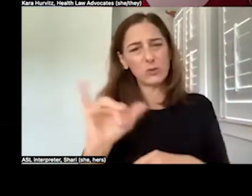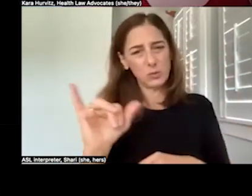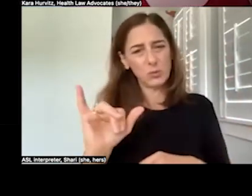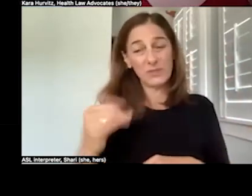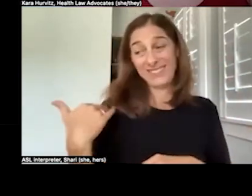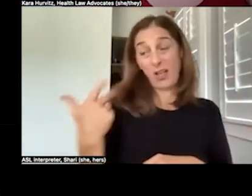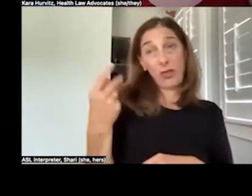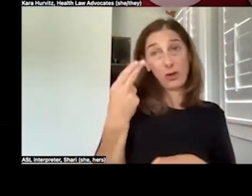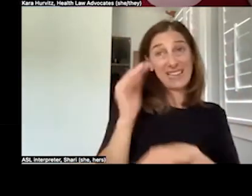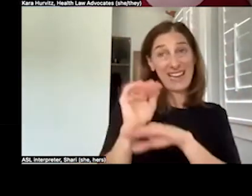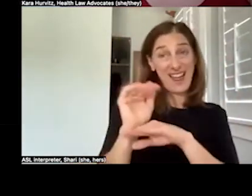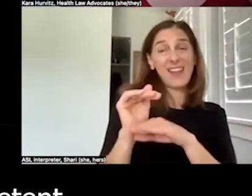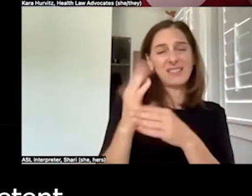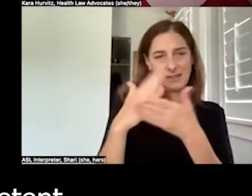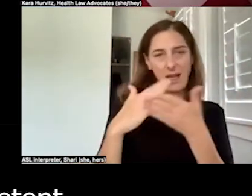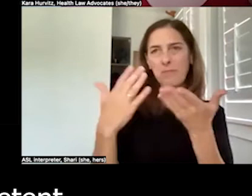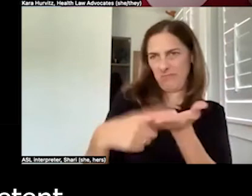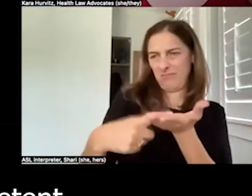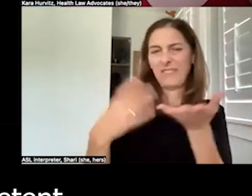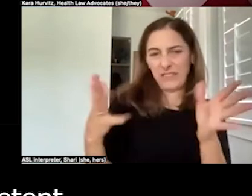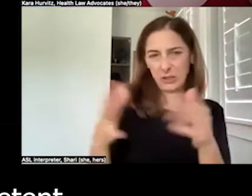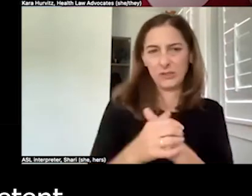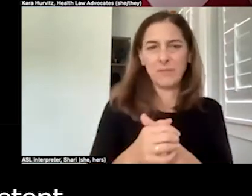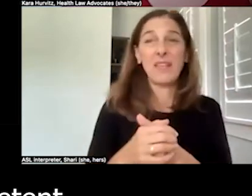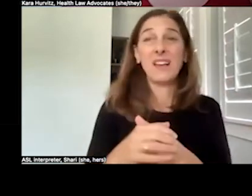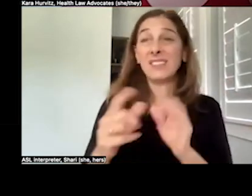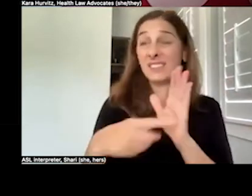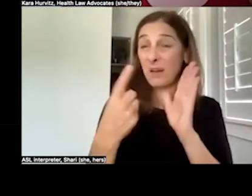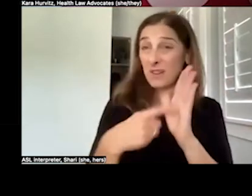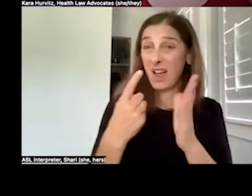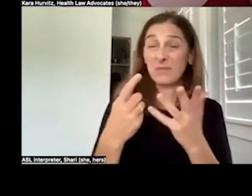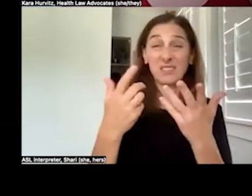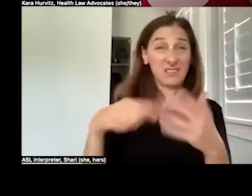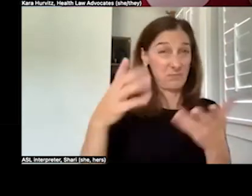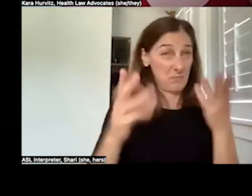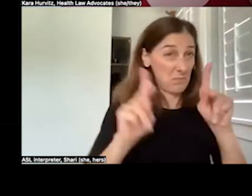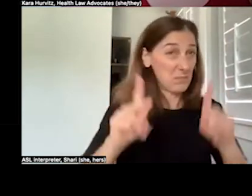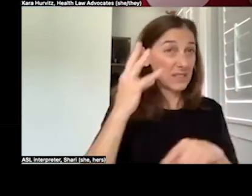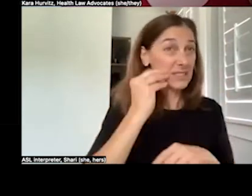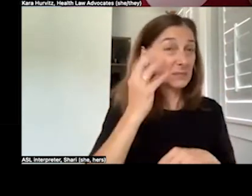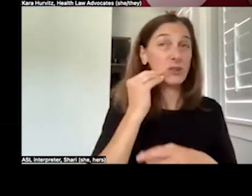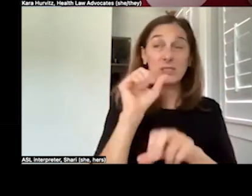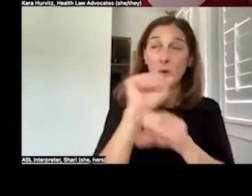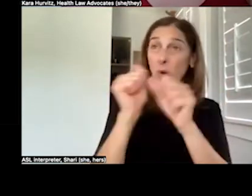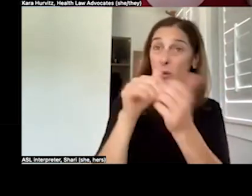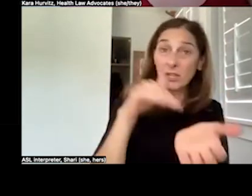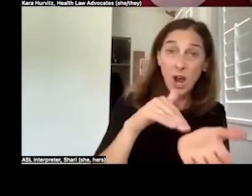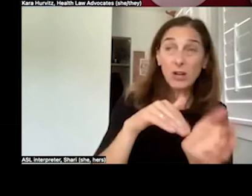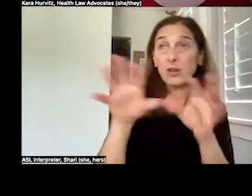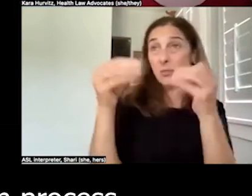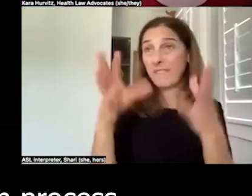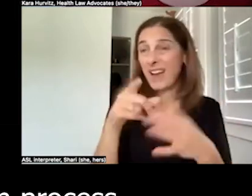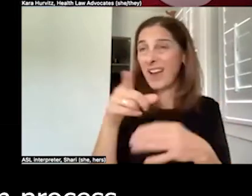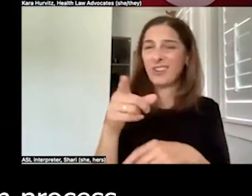Thursday. Working with providers who are not culturally competent to work with folks who are gender diverse. Trying to